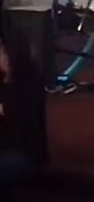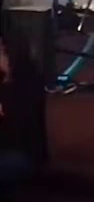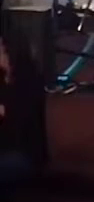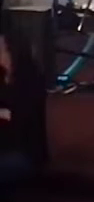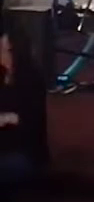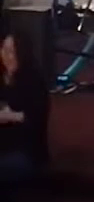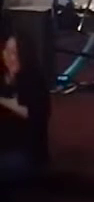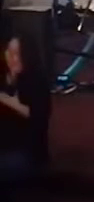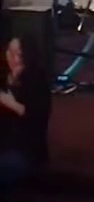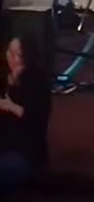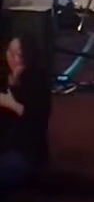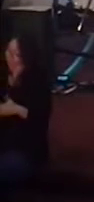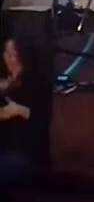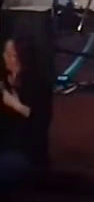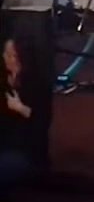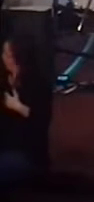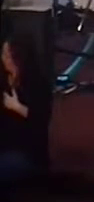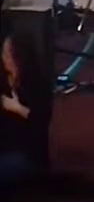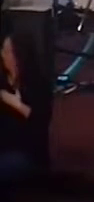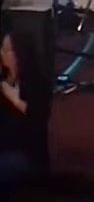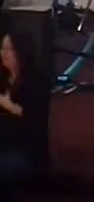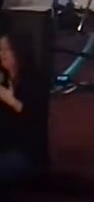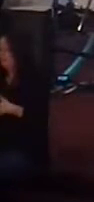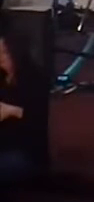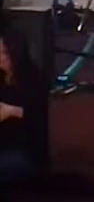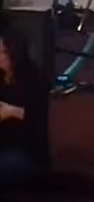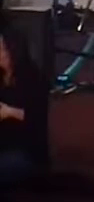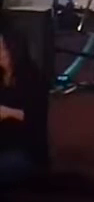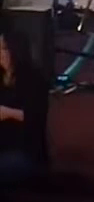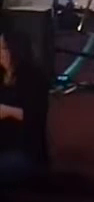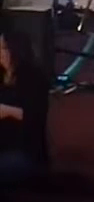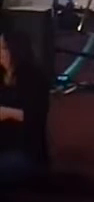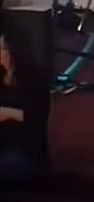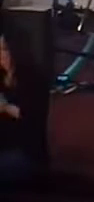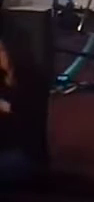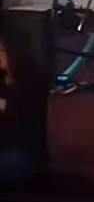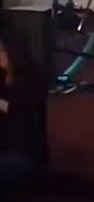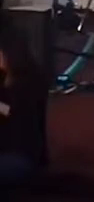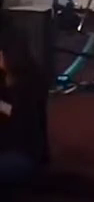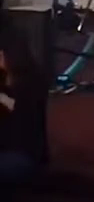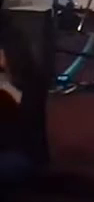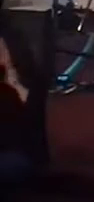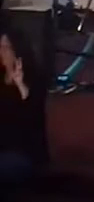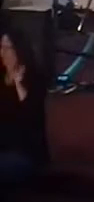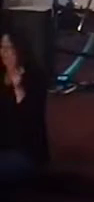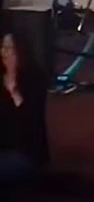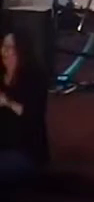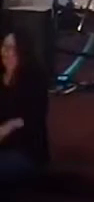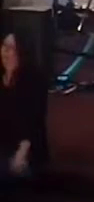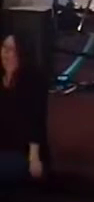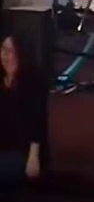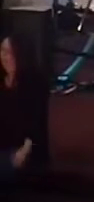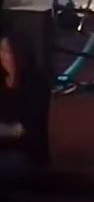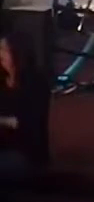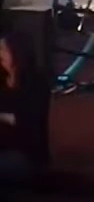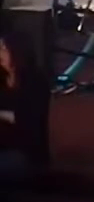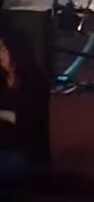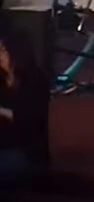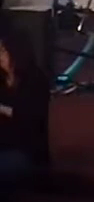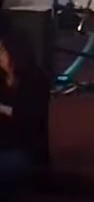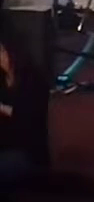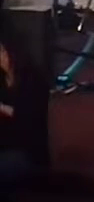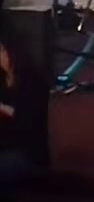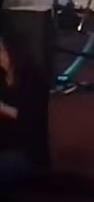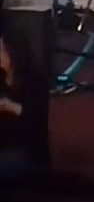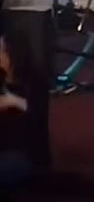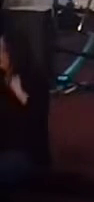so you're just happy to be there. You're thankful to be there. So contributing really isn't a big issue. You're not like, oh, I have to do this, because you're happy to be